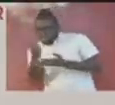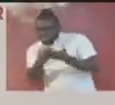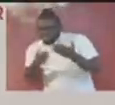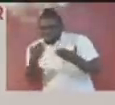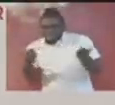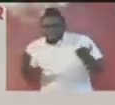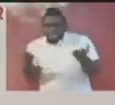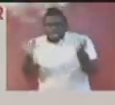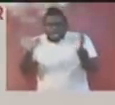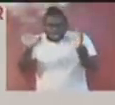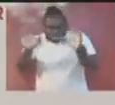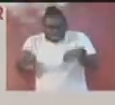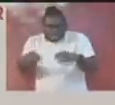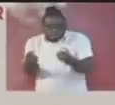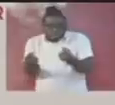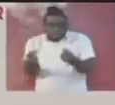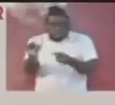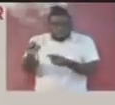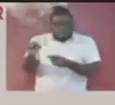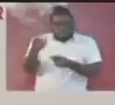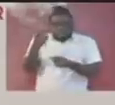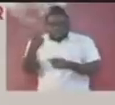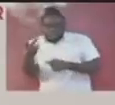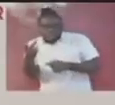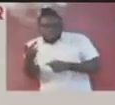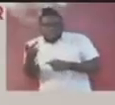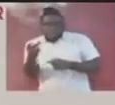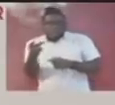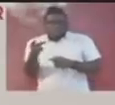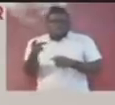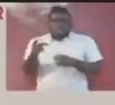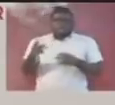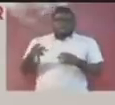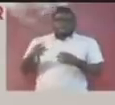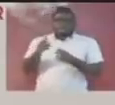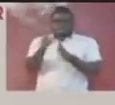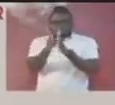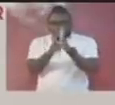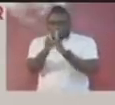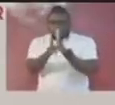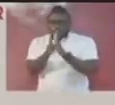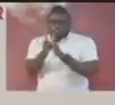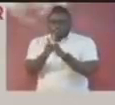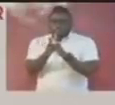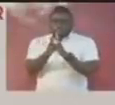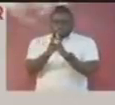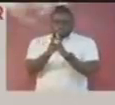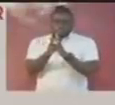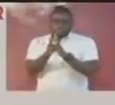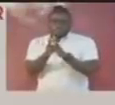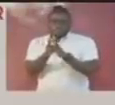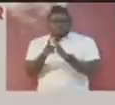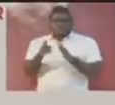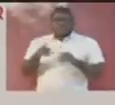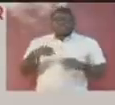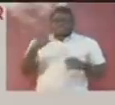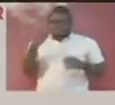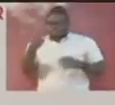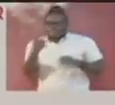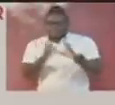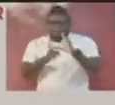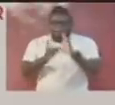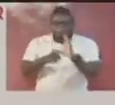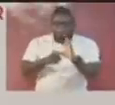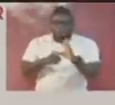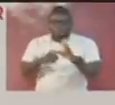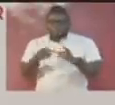are online concerts where nobody is physically in a concert arena, but calypsos are being